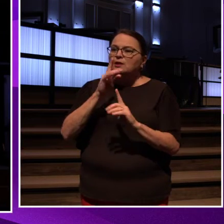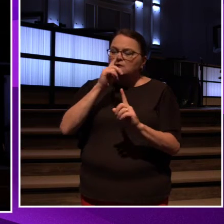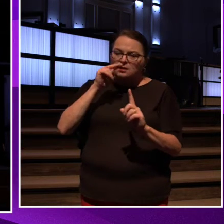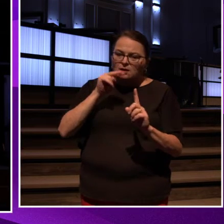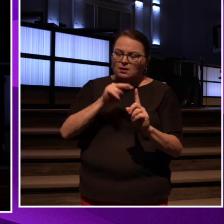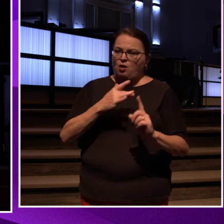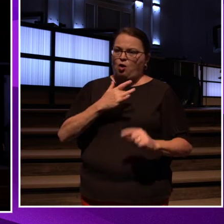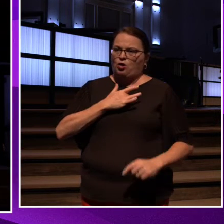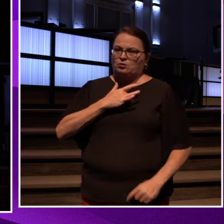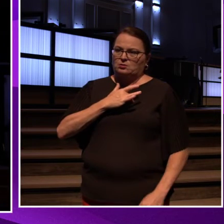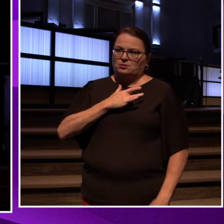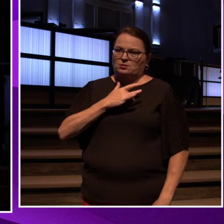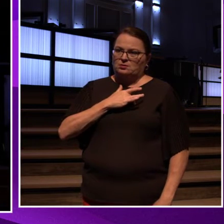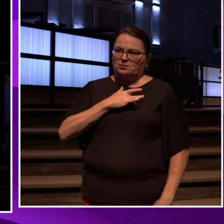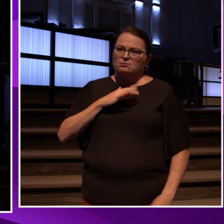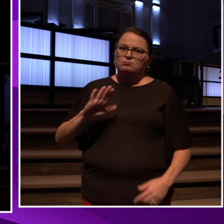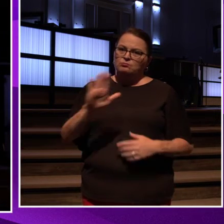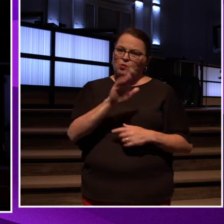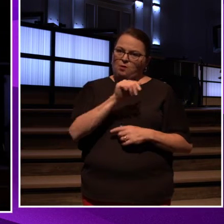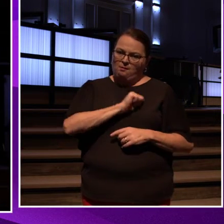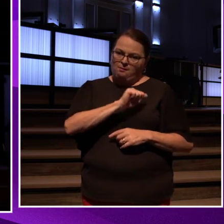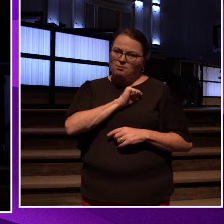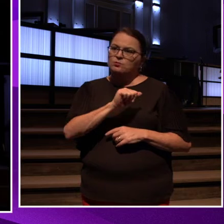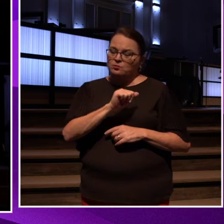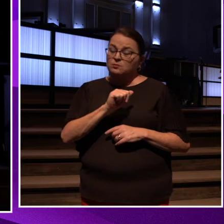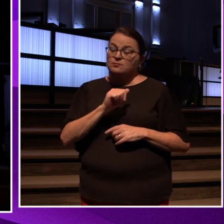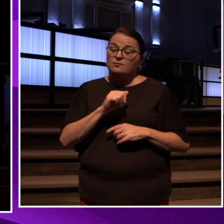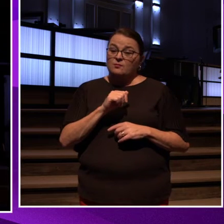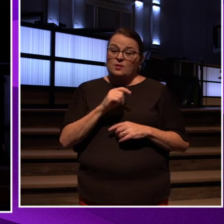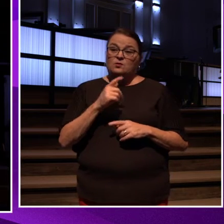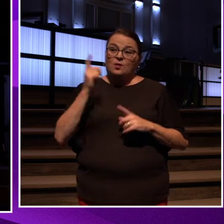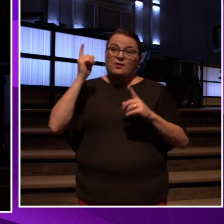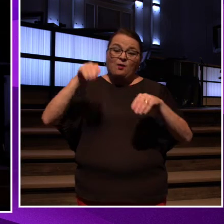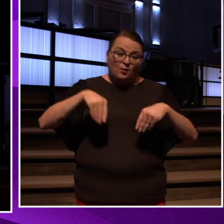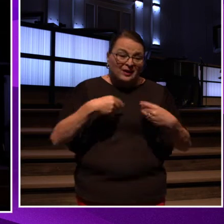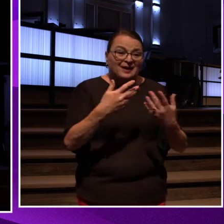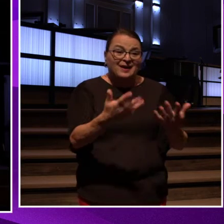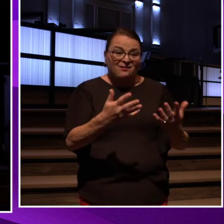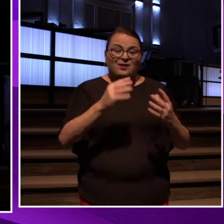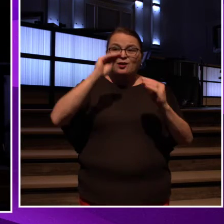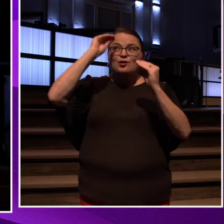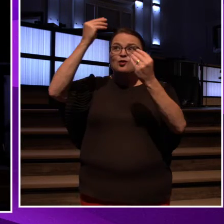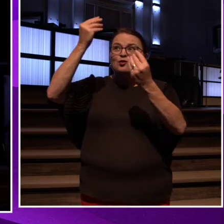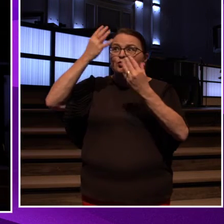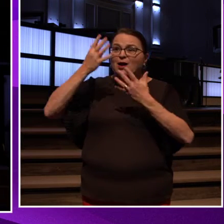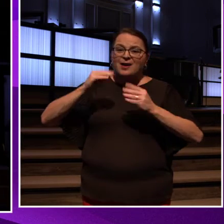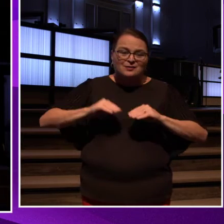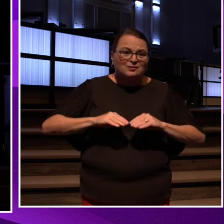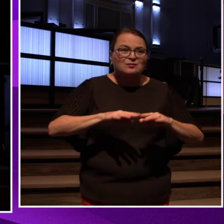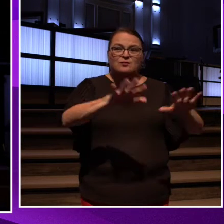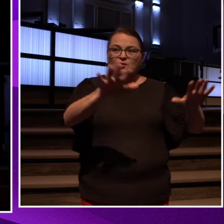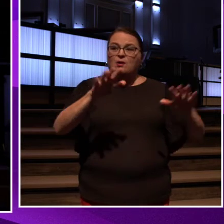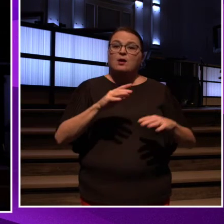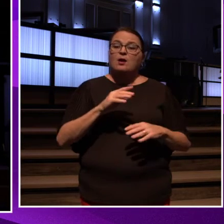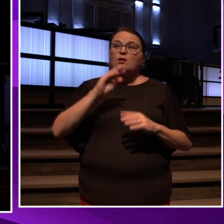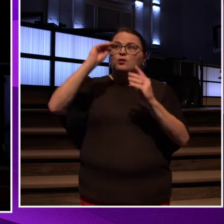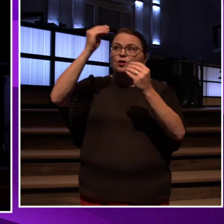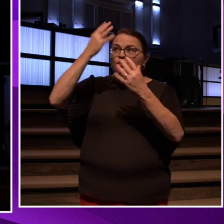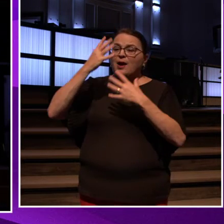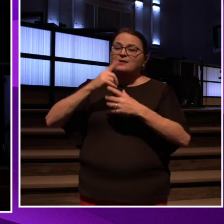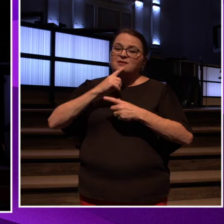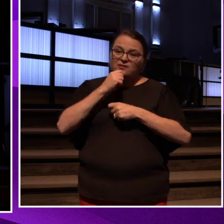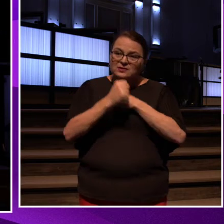the heart. And so they were giving, and the grace was flowing in and through their life. The grace of suffering, the grace